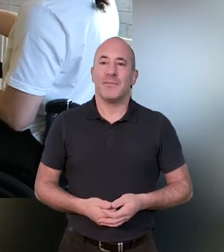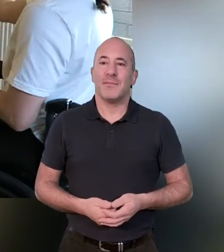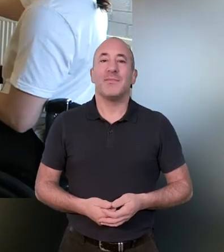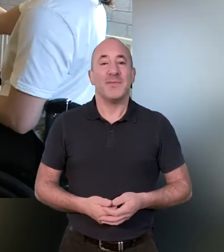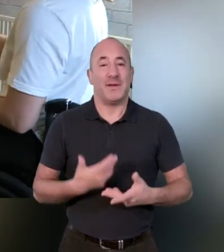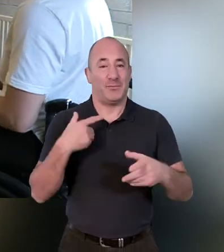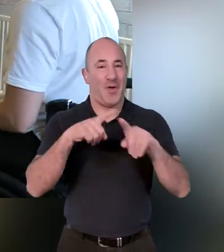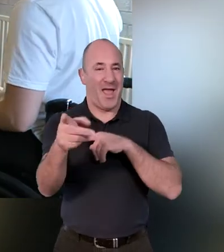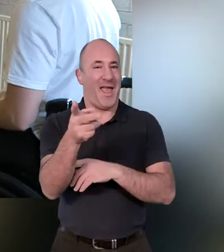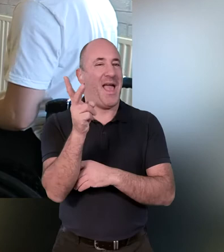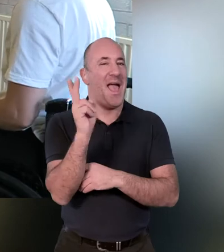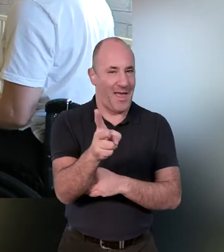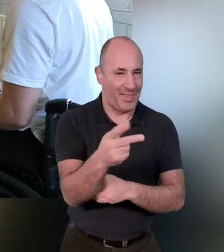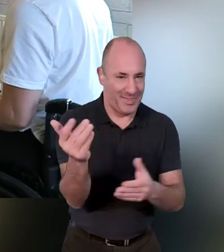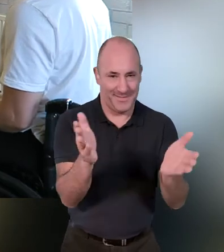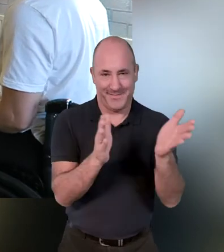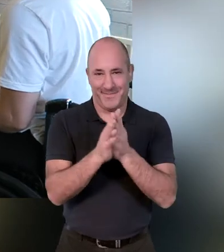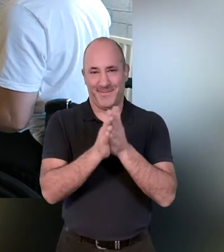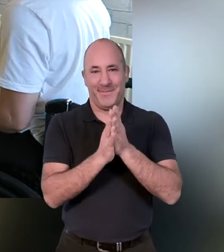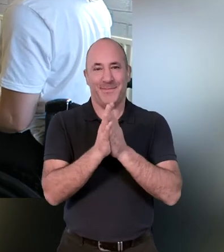with two sets of socks. So